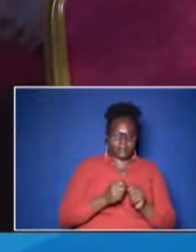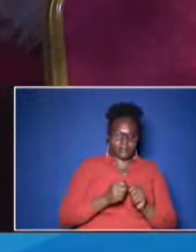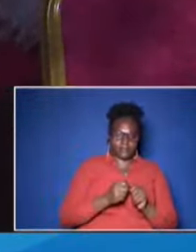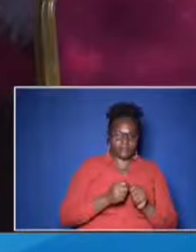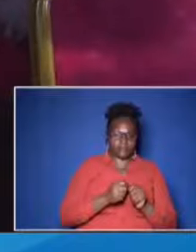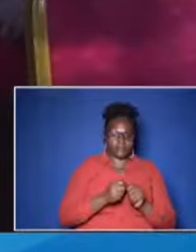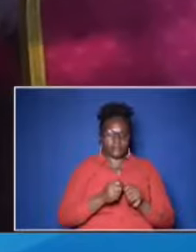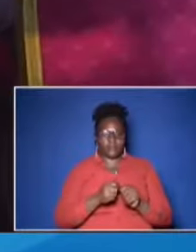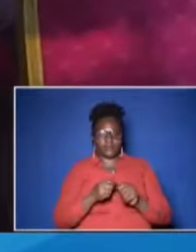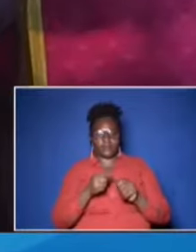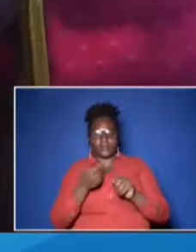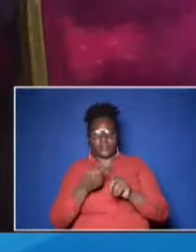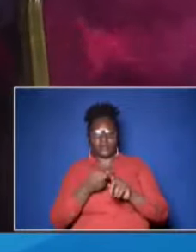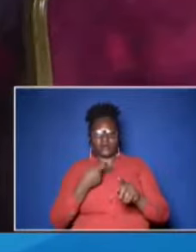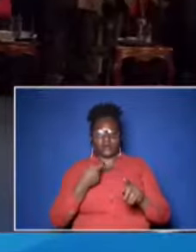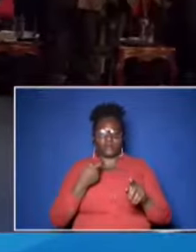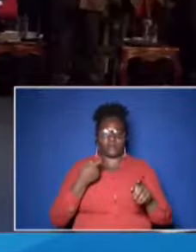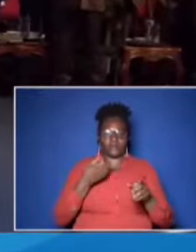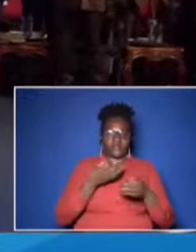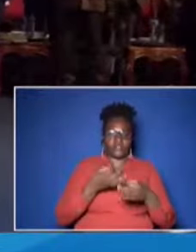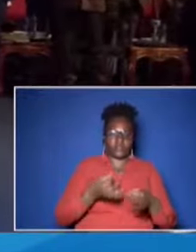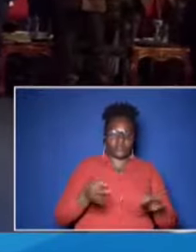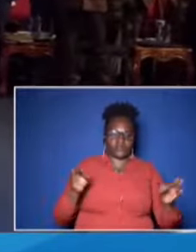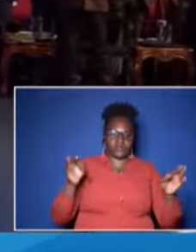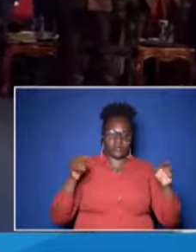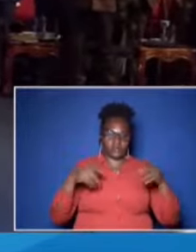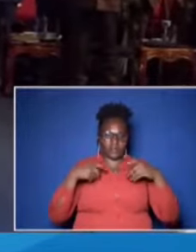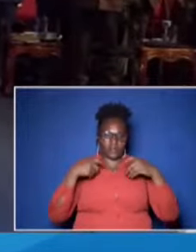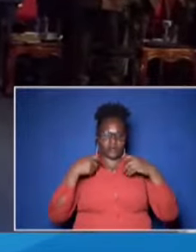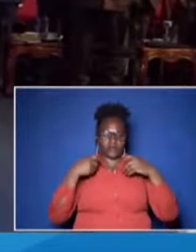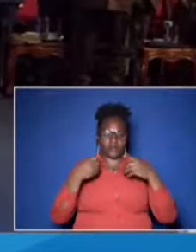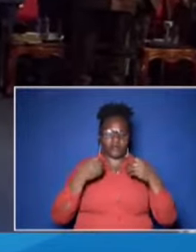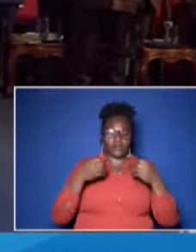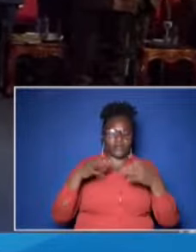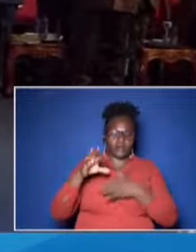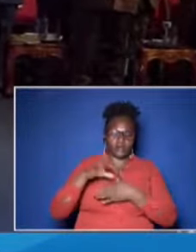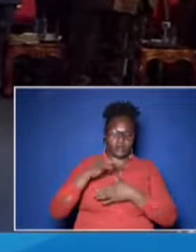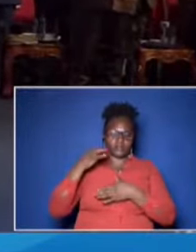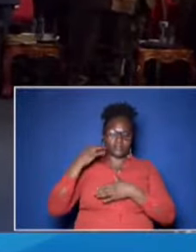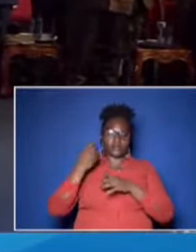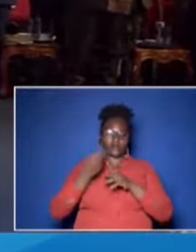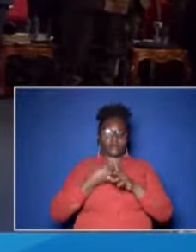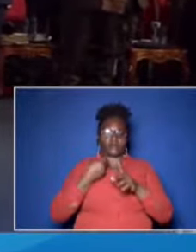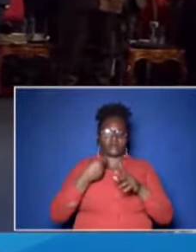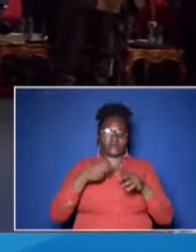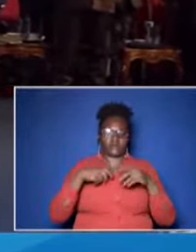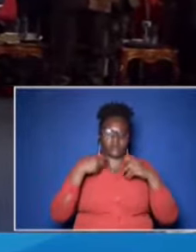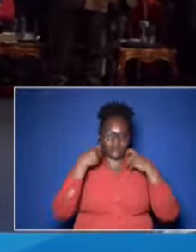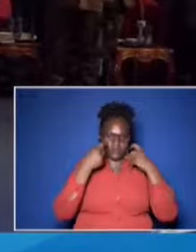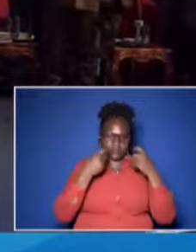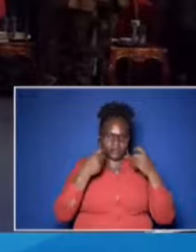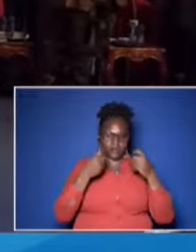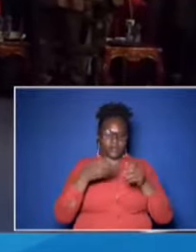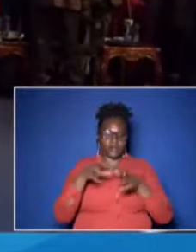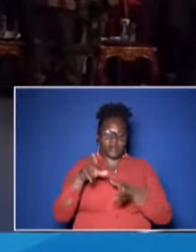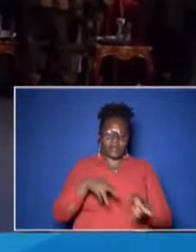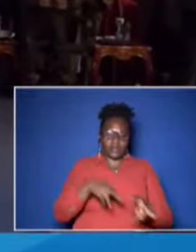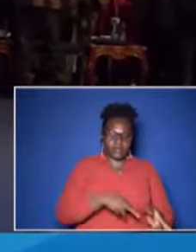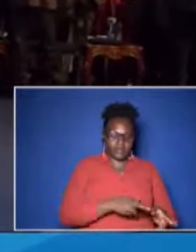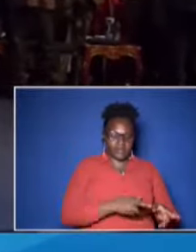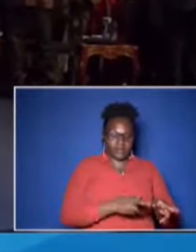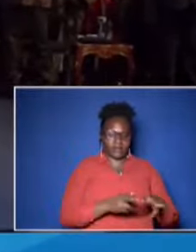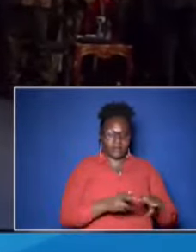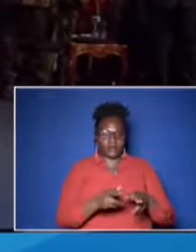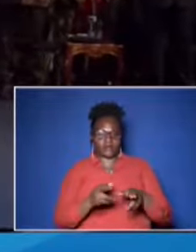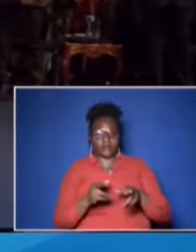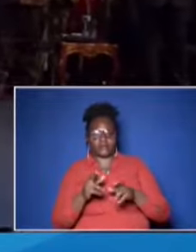the soul come to the waters there is